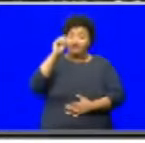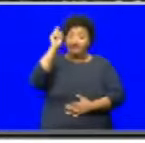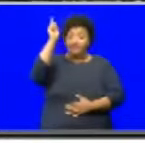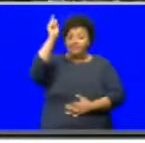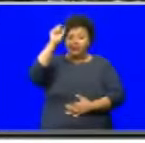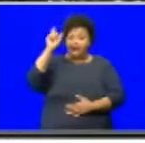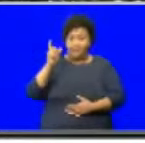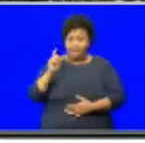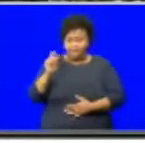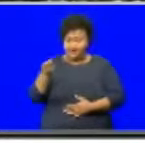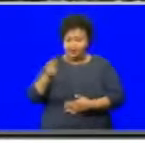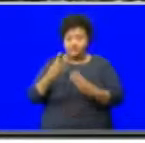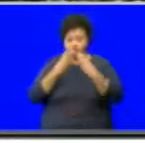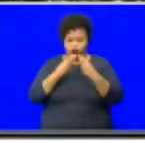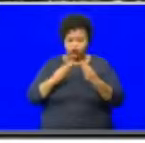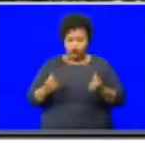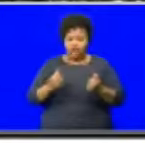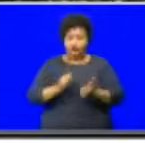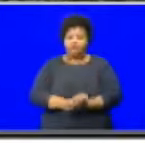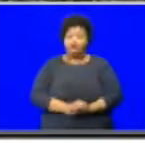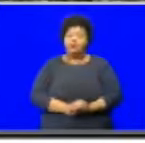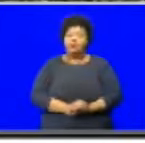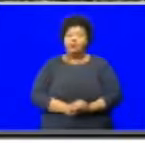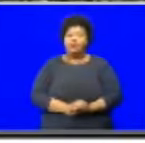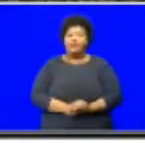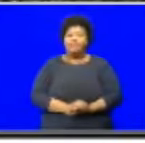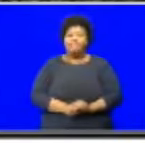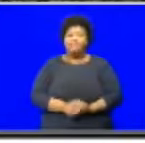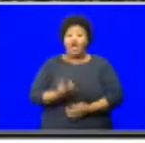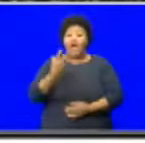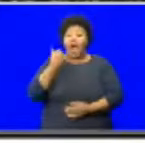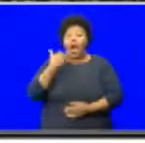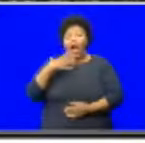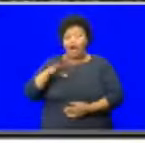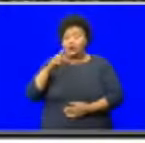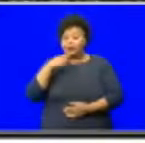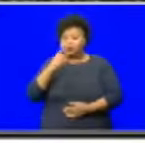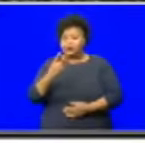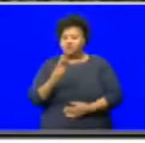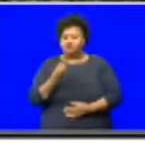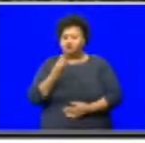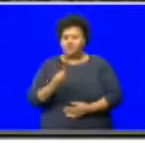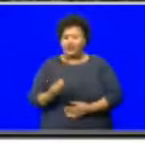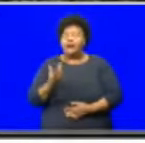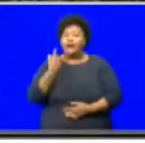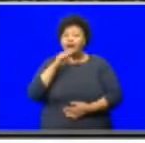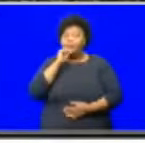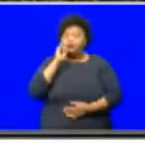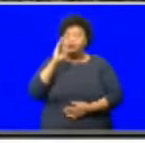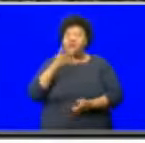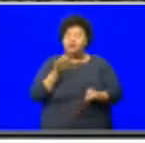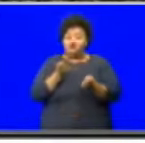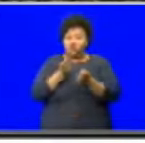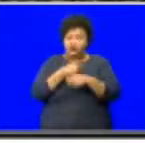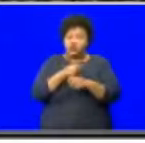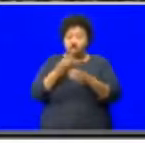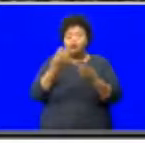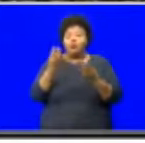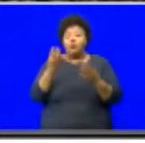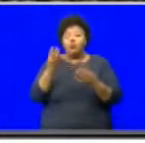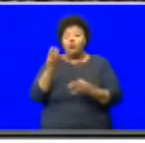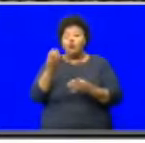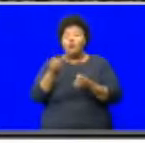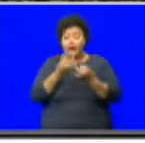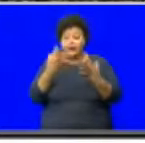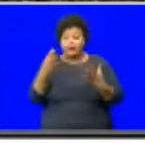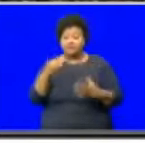small figure, but if you convert that into numbers, it's actually tens of thousands of children. Because every